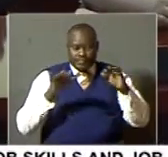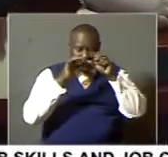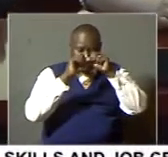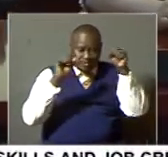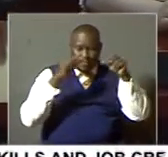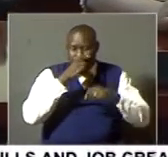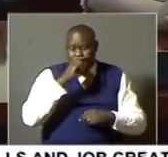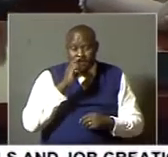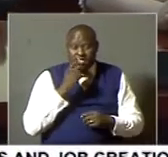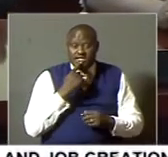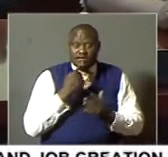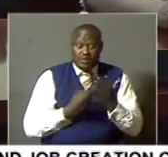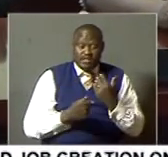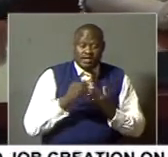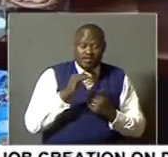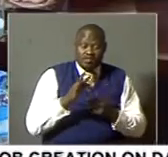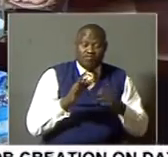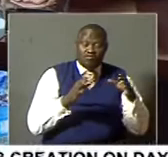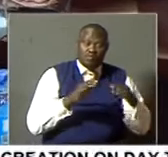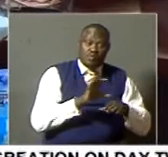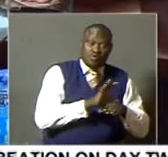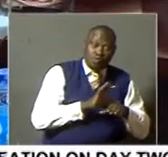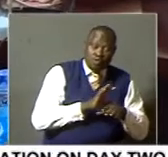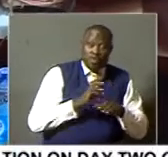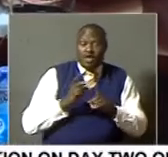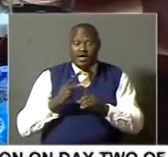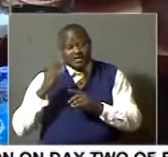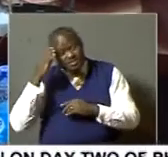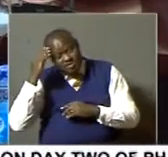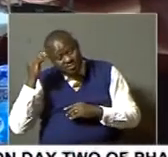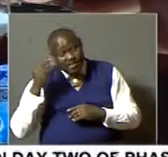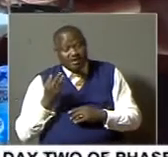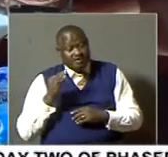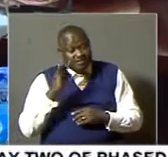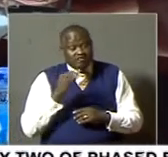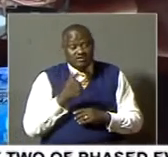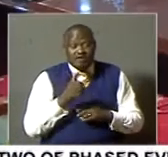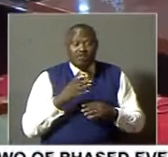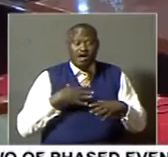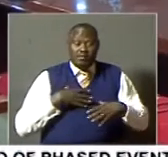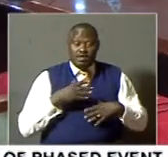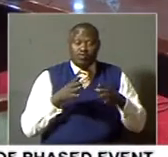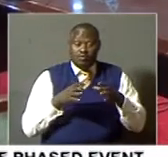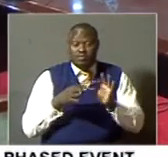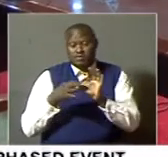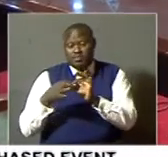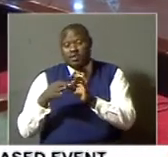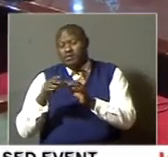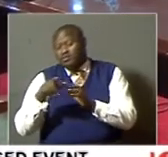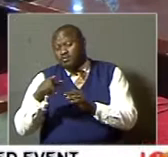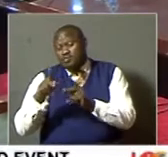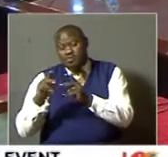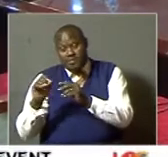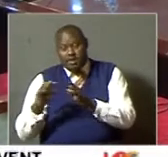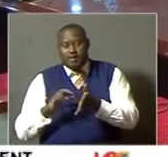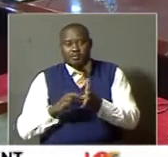that if the local groups in Congo and Somalia cannot work with the population to get their countries, the friendly forces